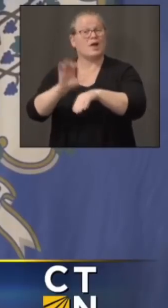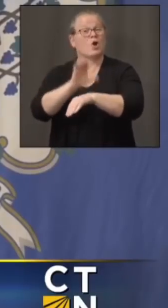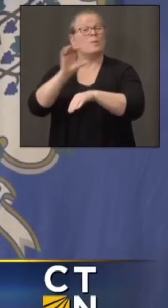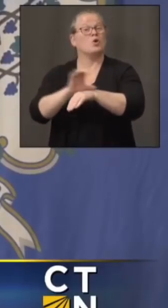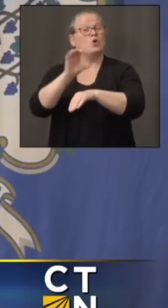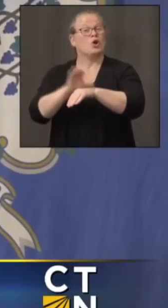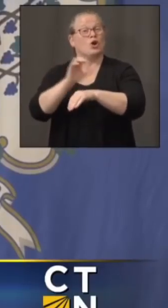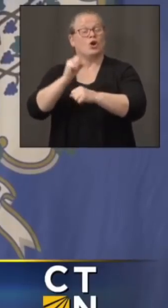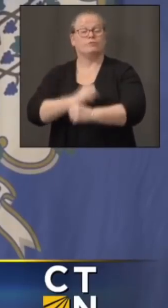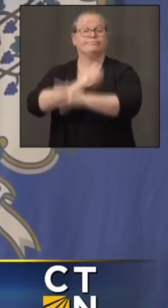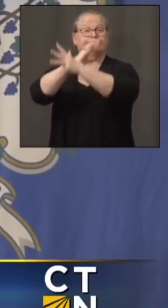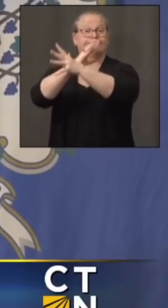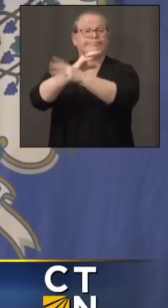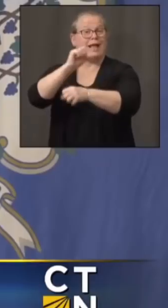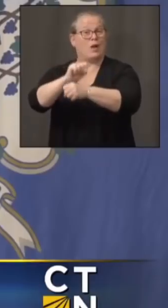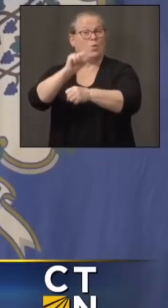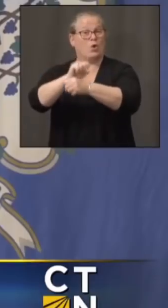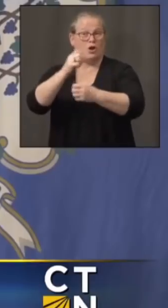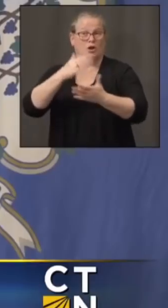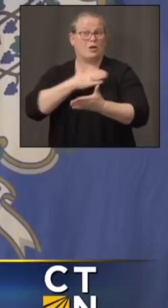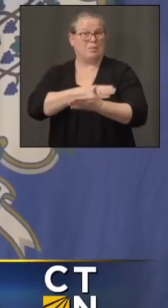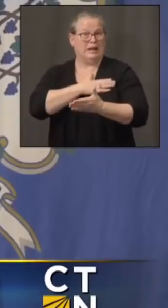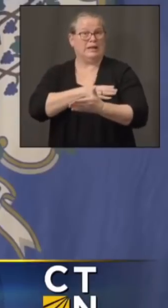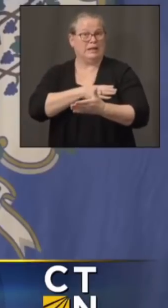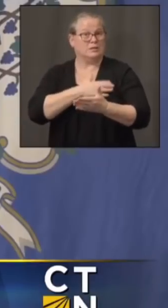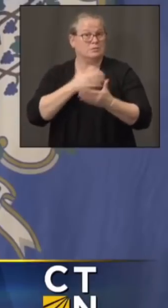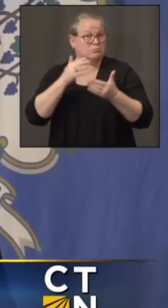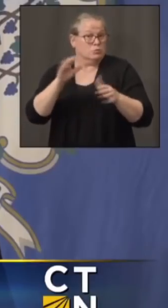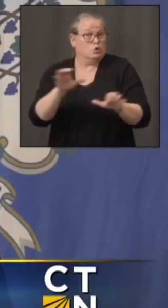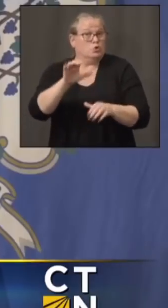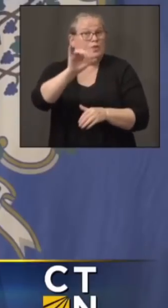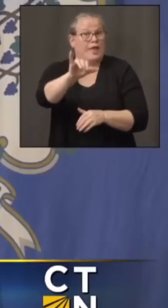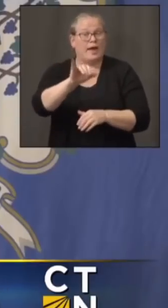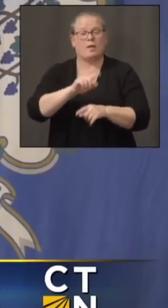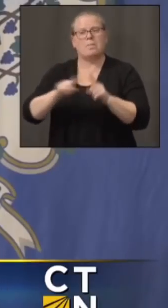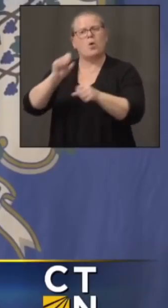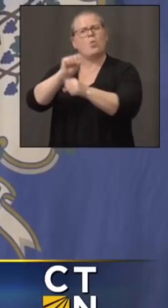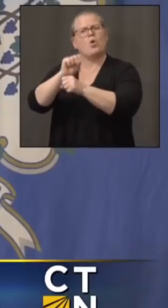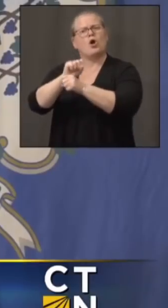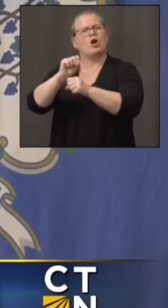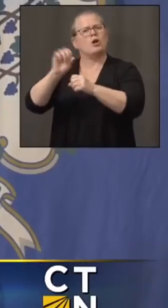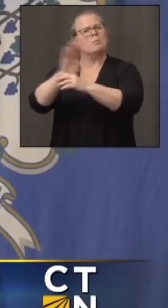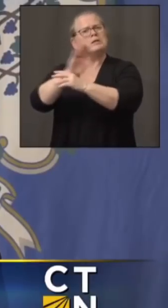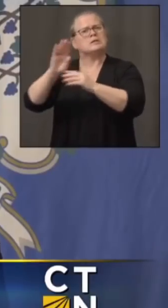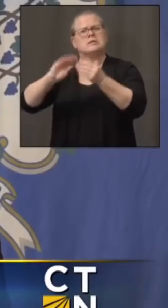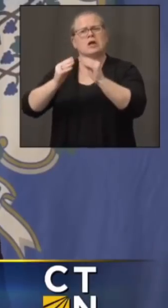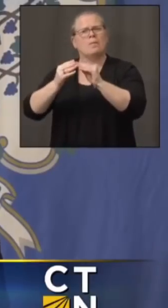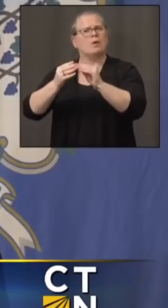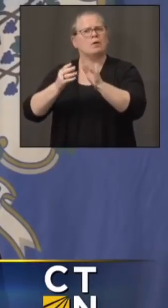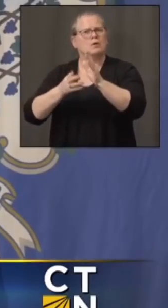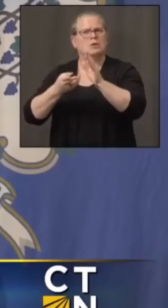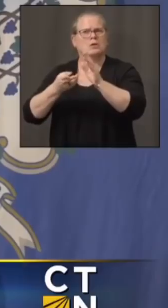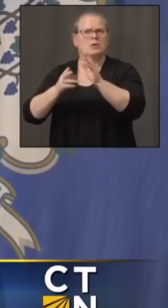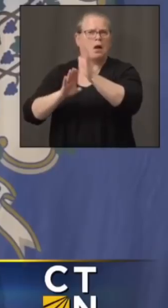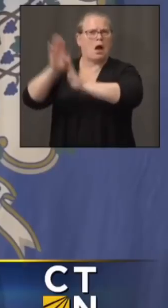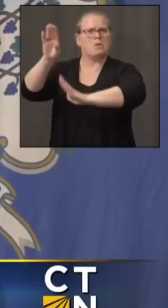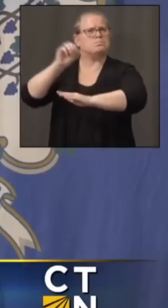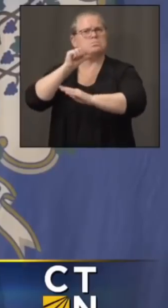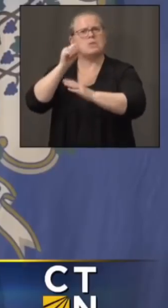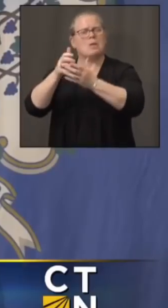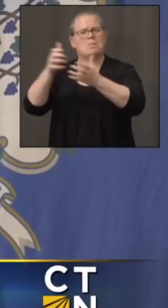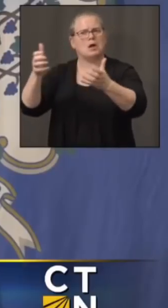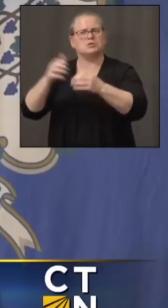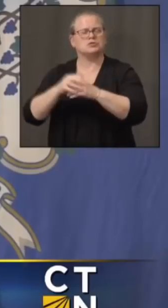high incidence in the workplace, especially if all the protocols. But, you know, as Scott was saying, not only restaurants, because you maybe don't